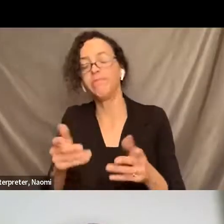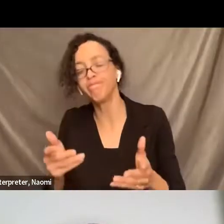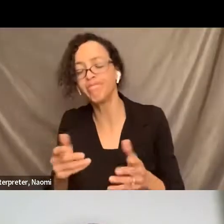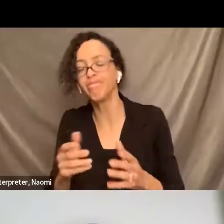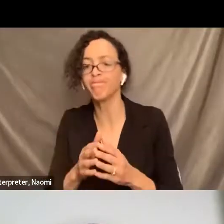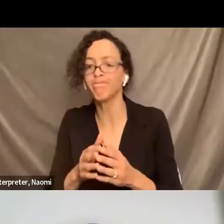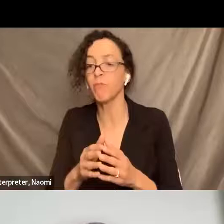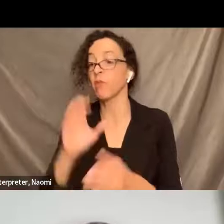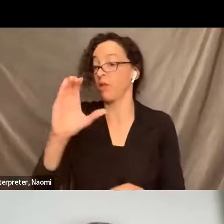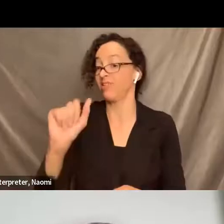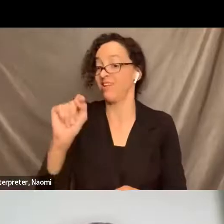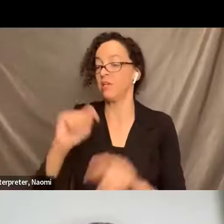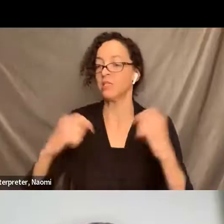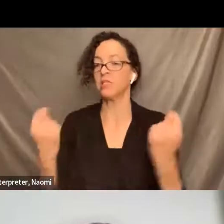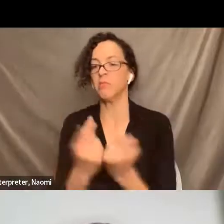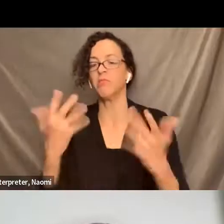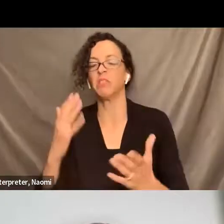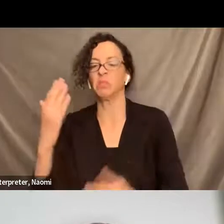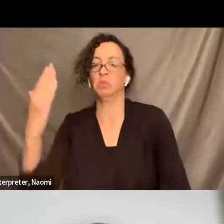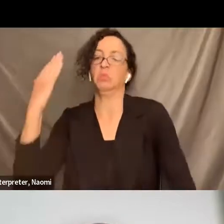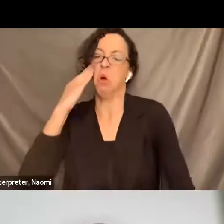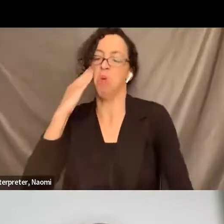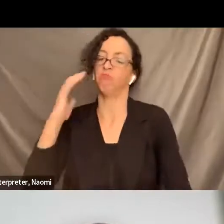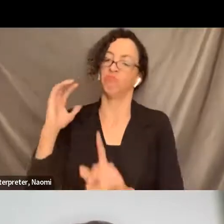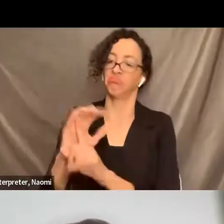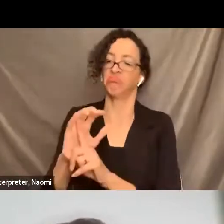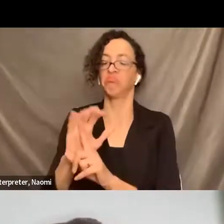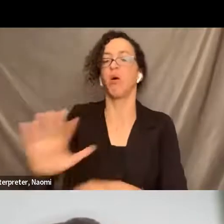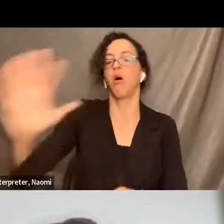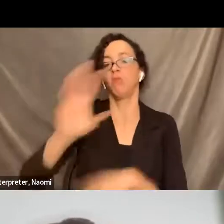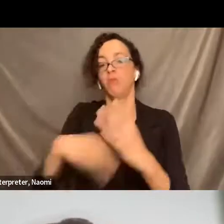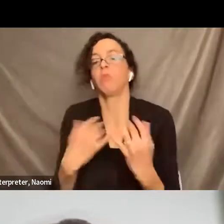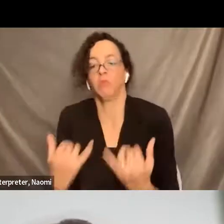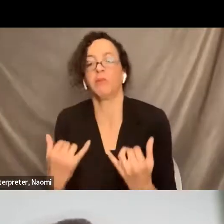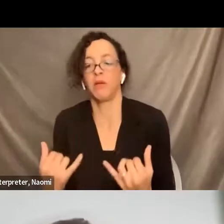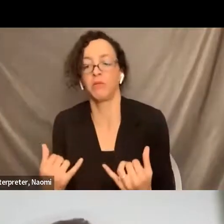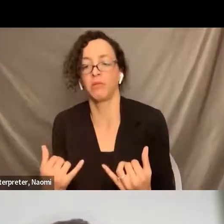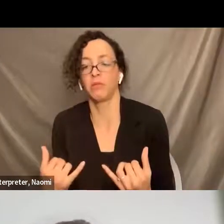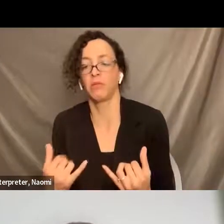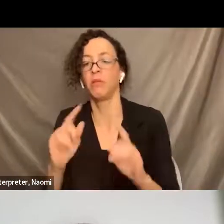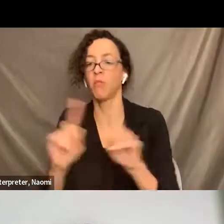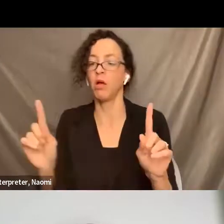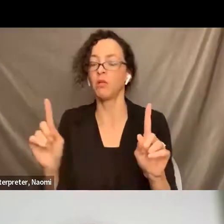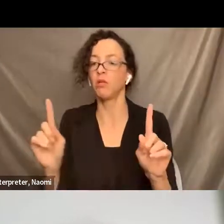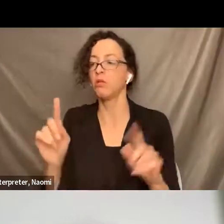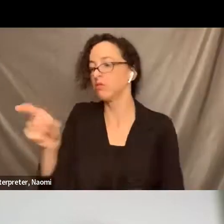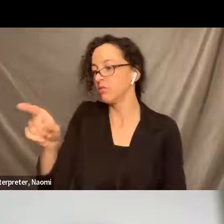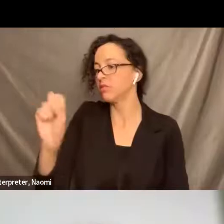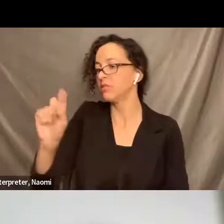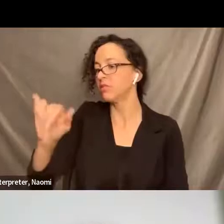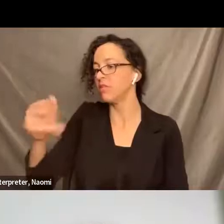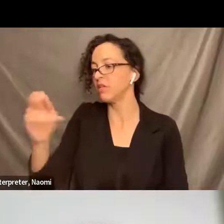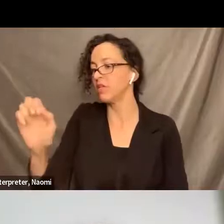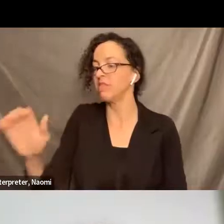the CAT team is well known in the world right now, but with Stephanie's whole spectrum